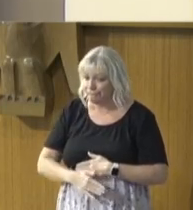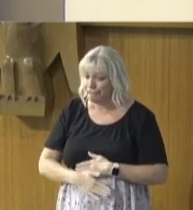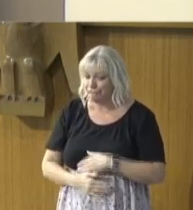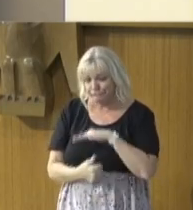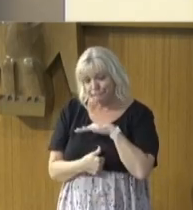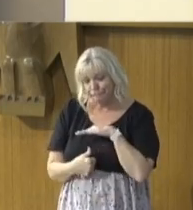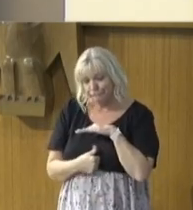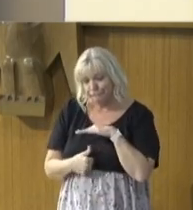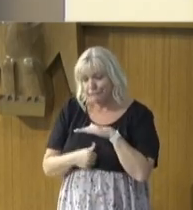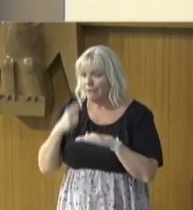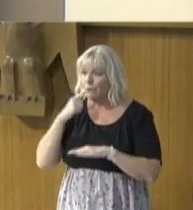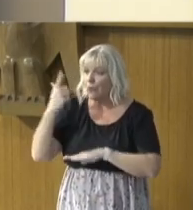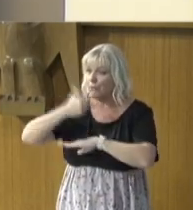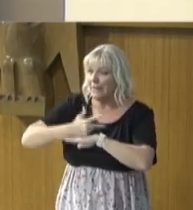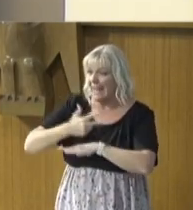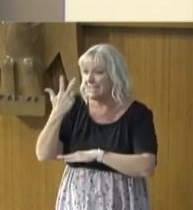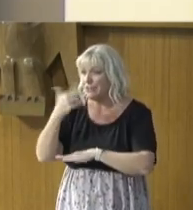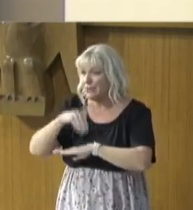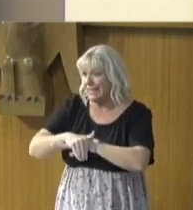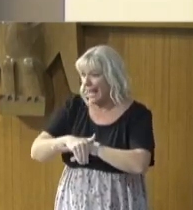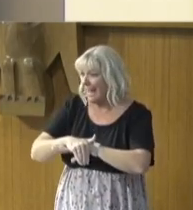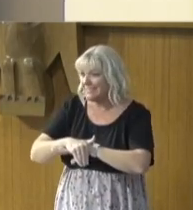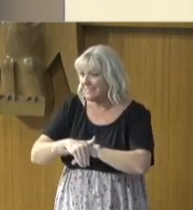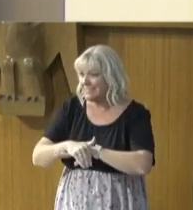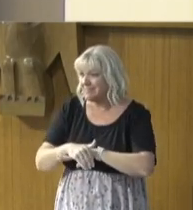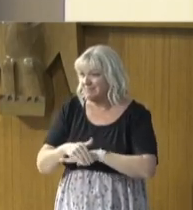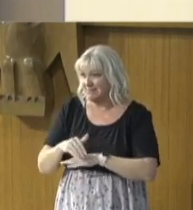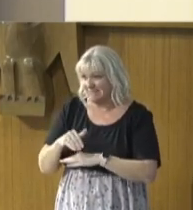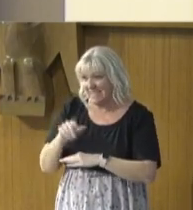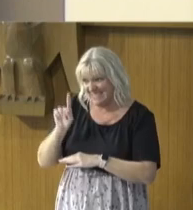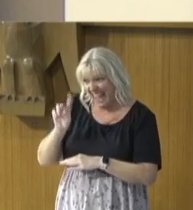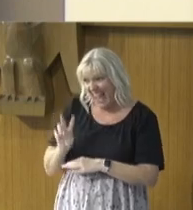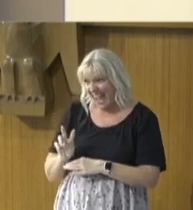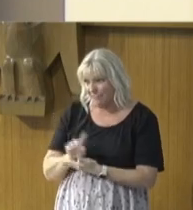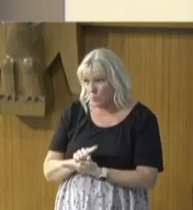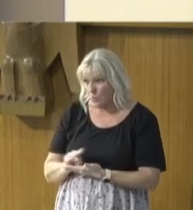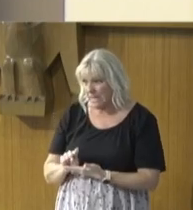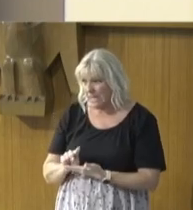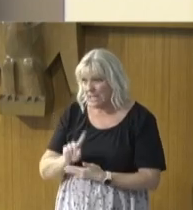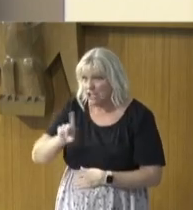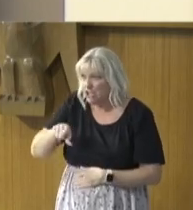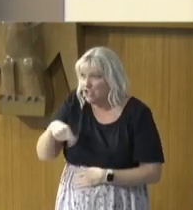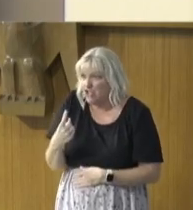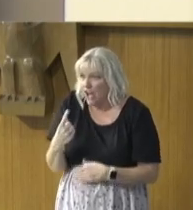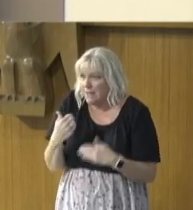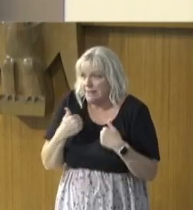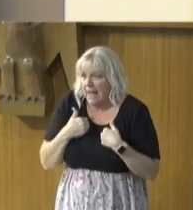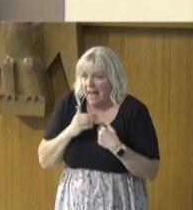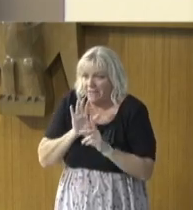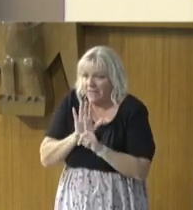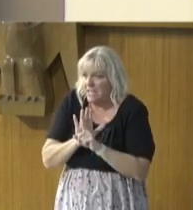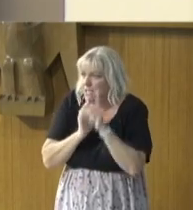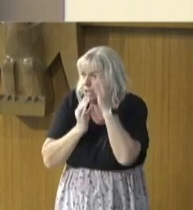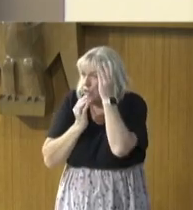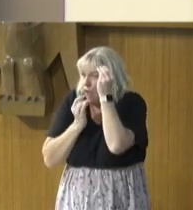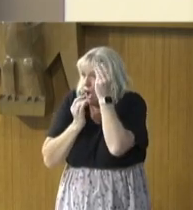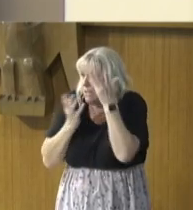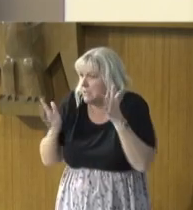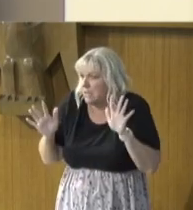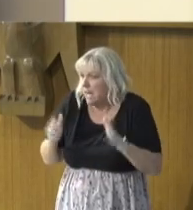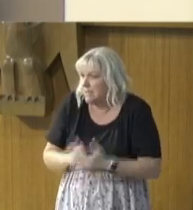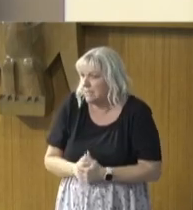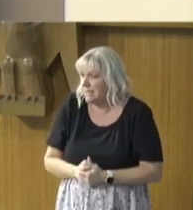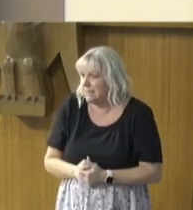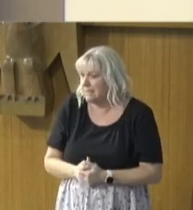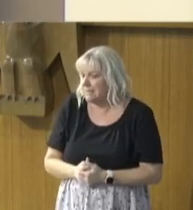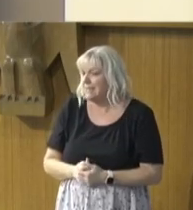belly for three days and three nights. That's half a week with his thoughts. History has turned that big fish